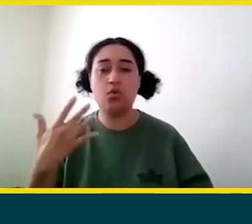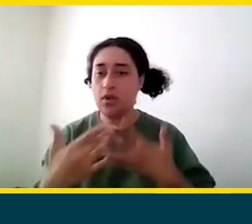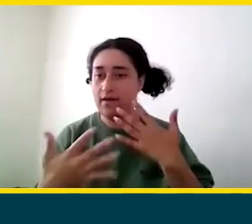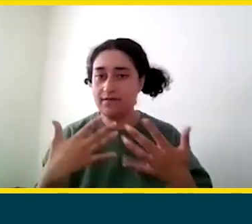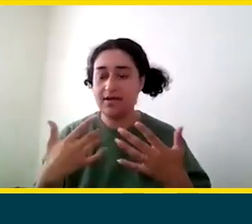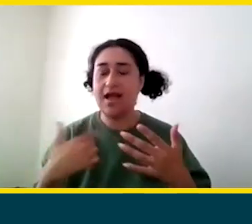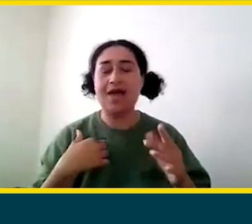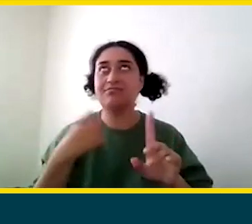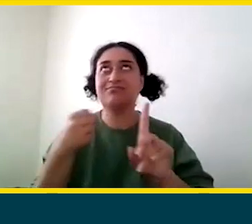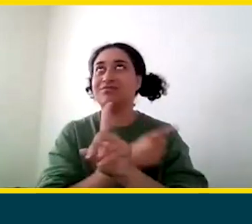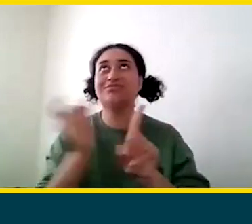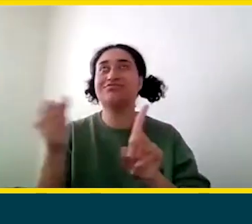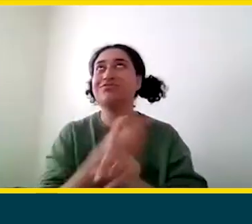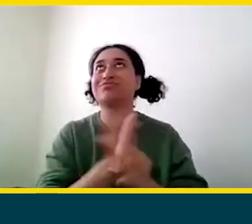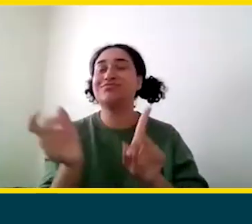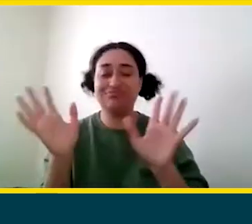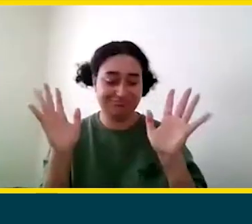I'm bouncing all around here.